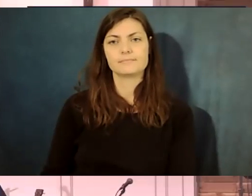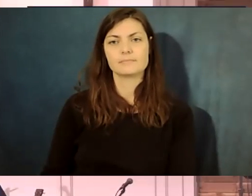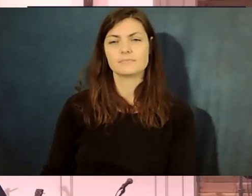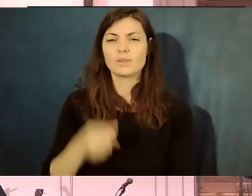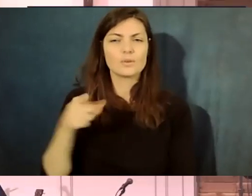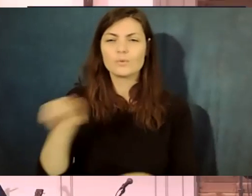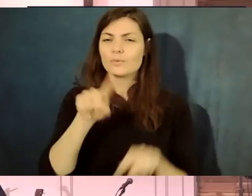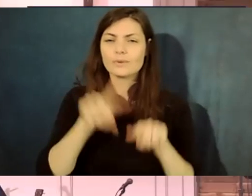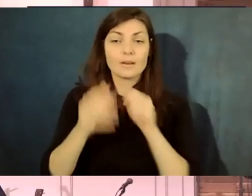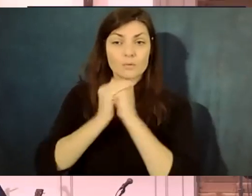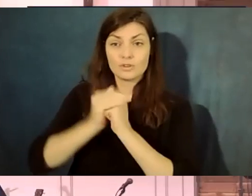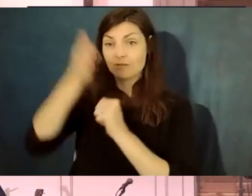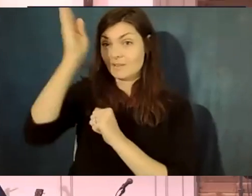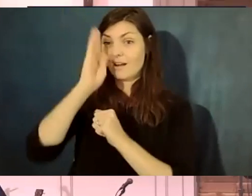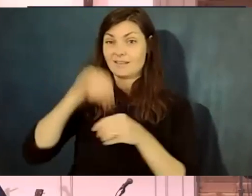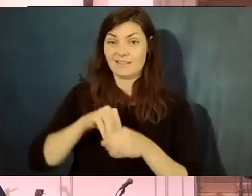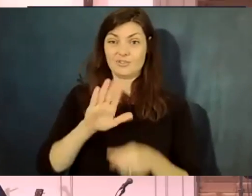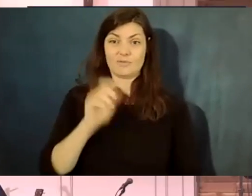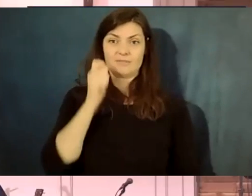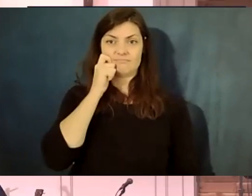You cannot worship God in the flesh.